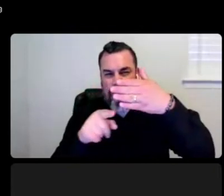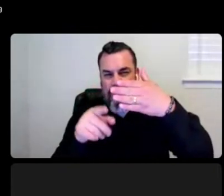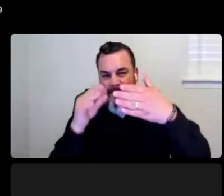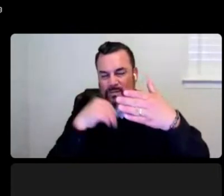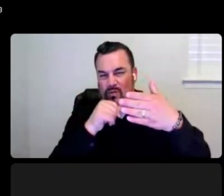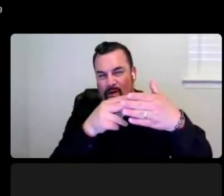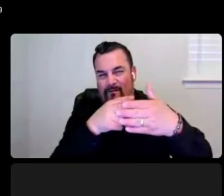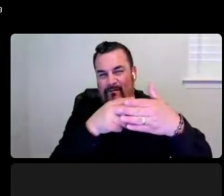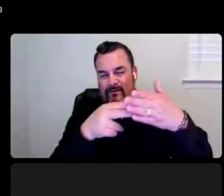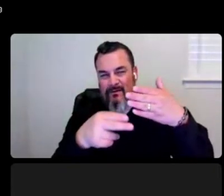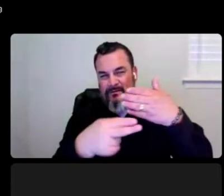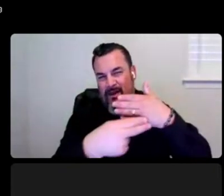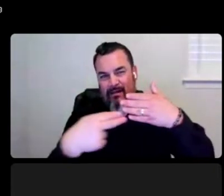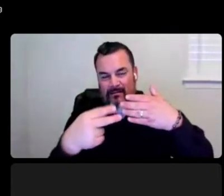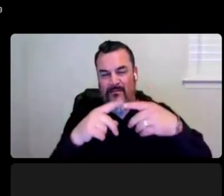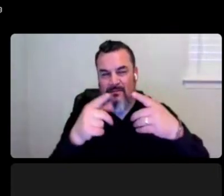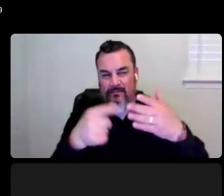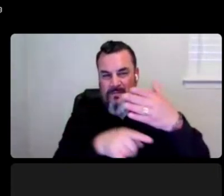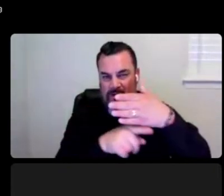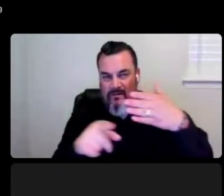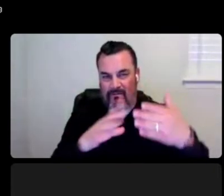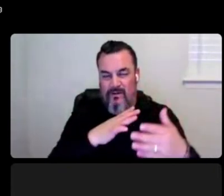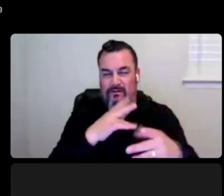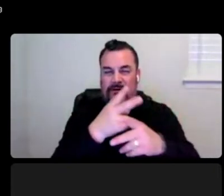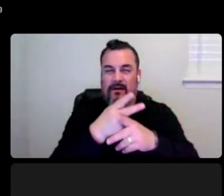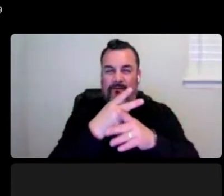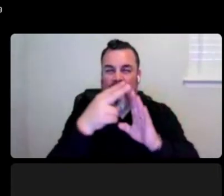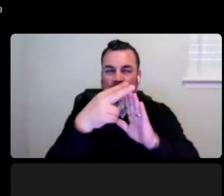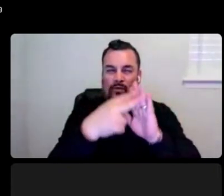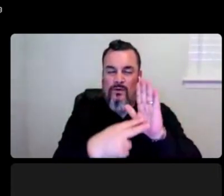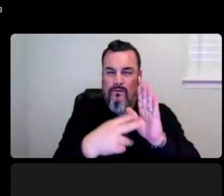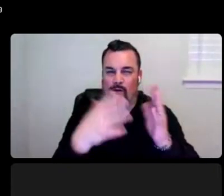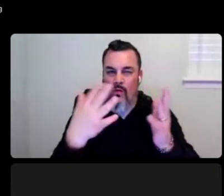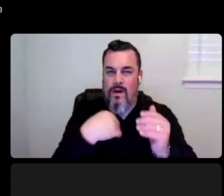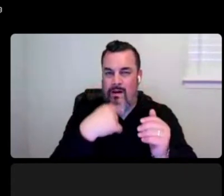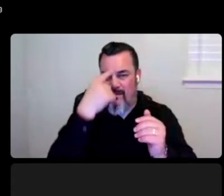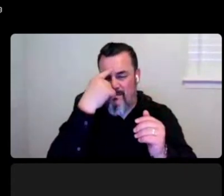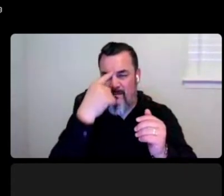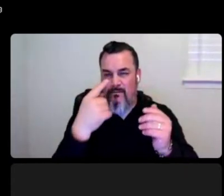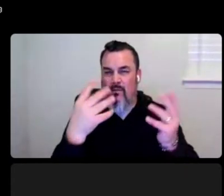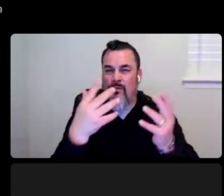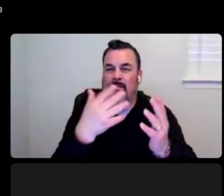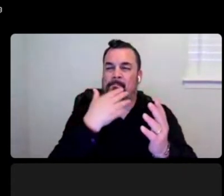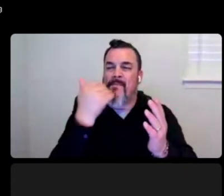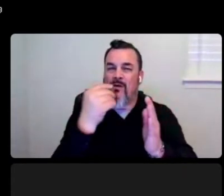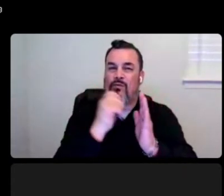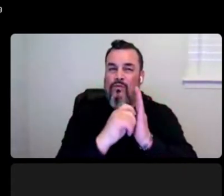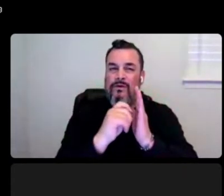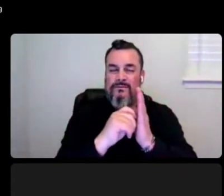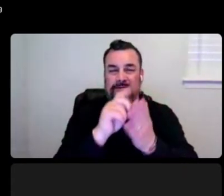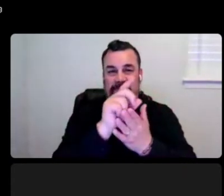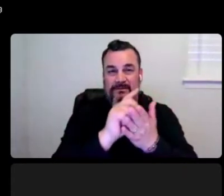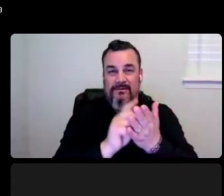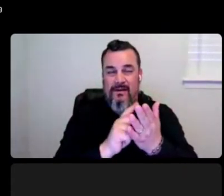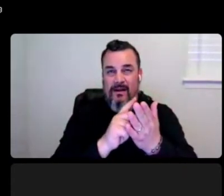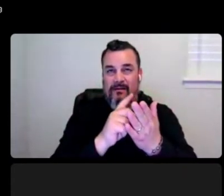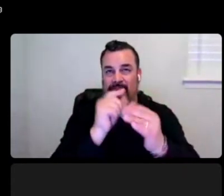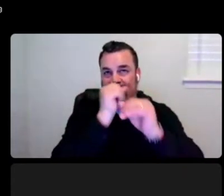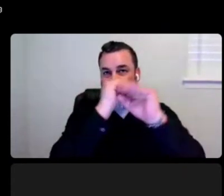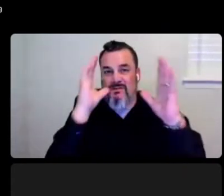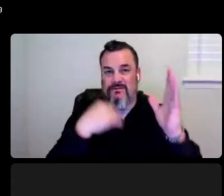pens, underlining is fine. I want you to carefully read over what I think is one of the better written design visions I've